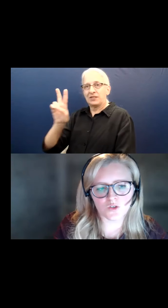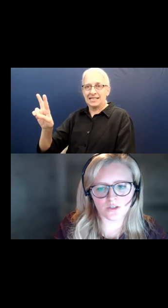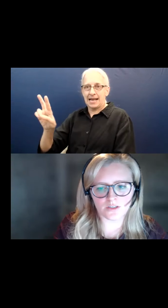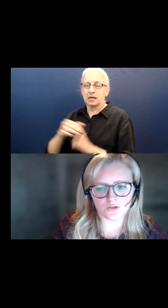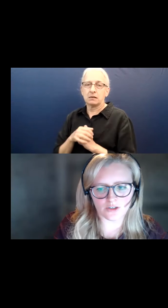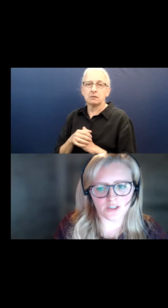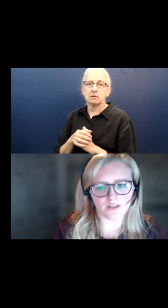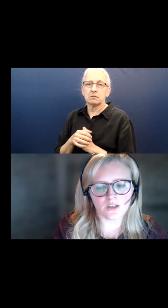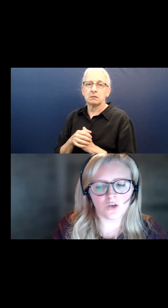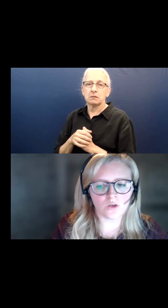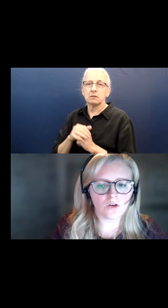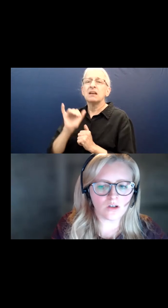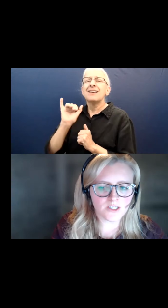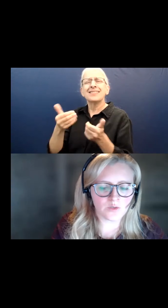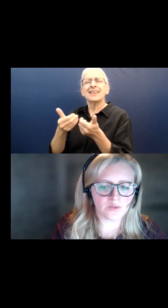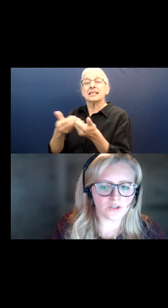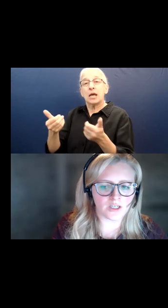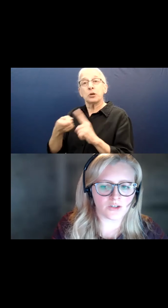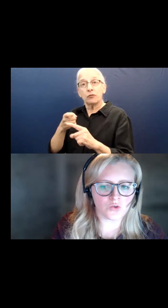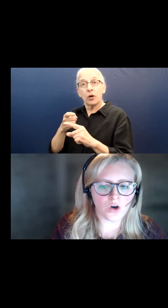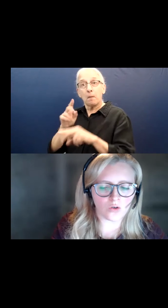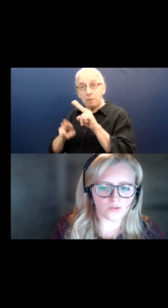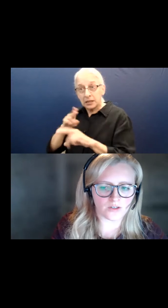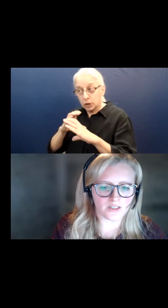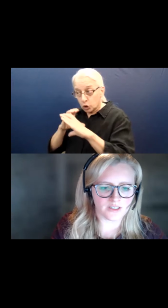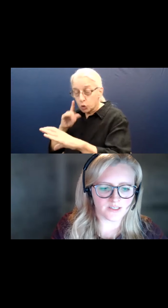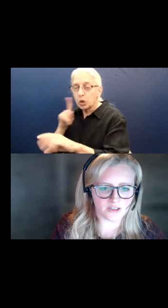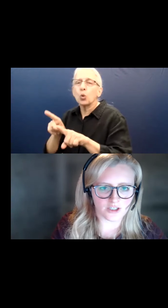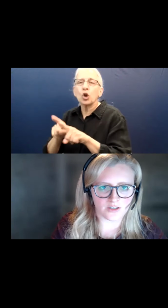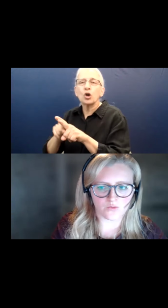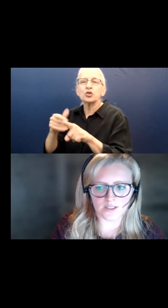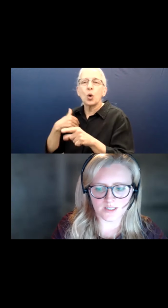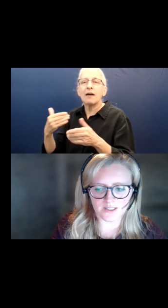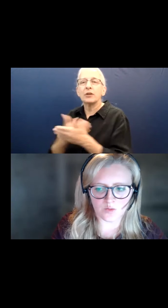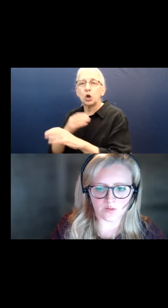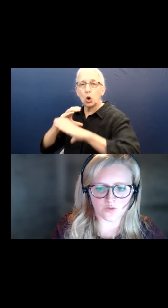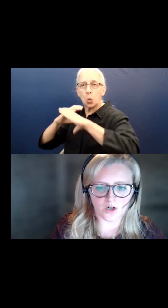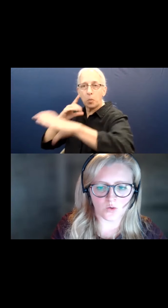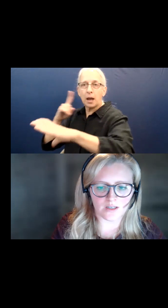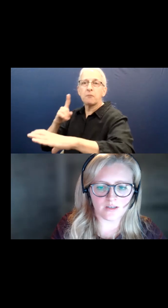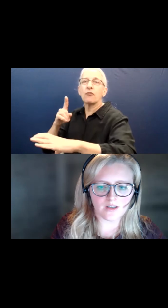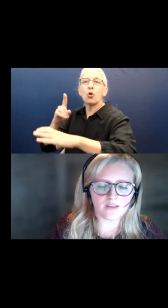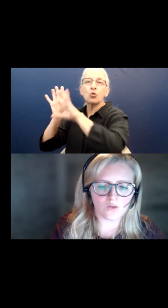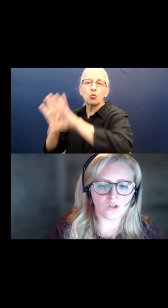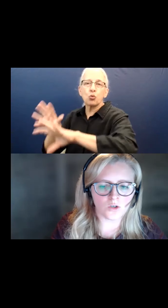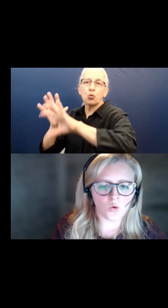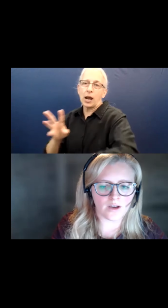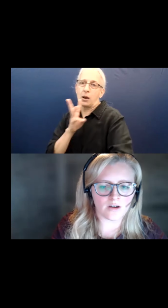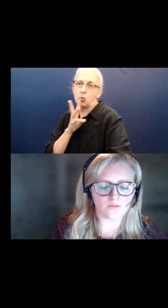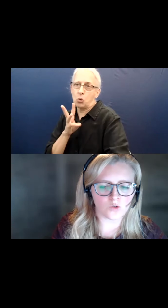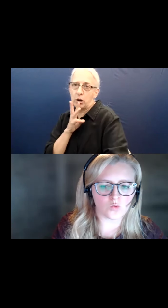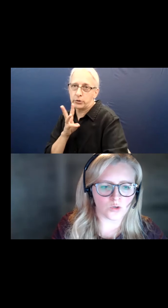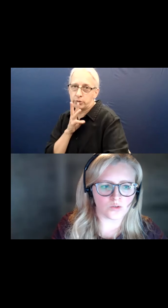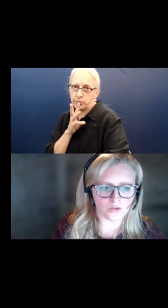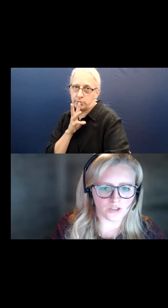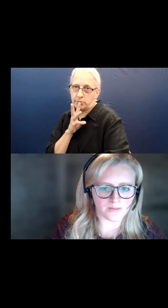Separately from sewer construction, we will also be building a new culvert in this section of Westlake Sammamish Parkway that will require